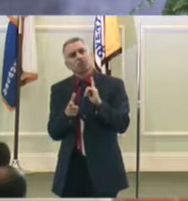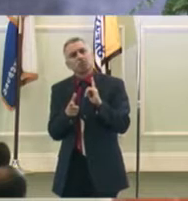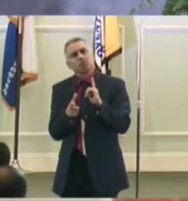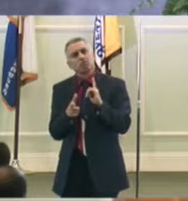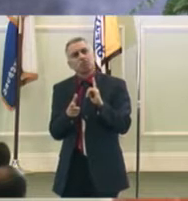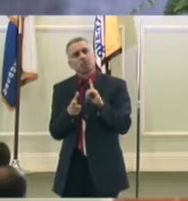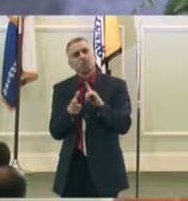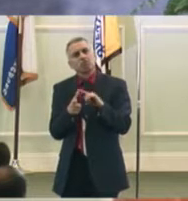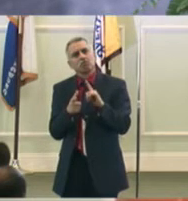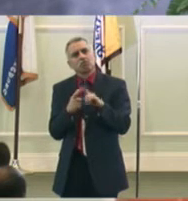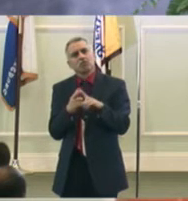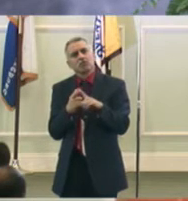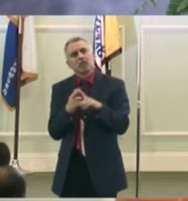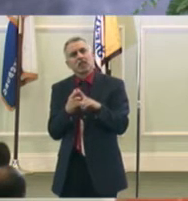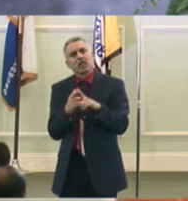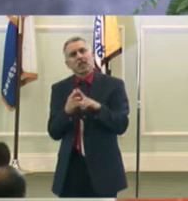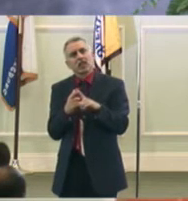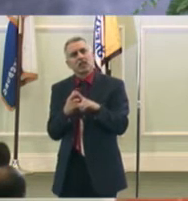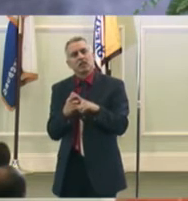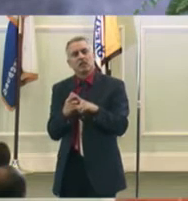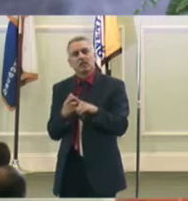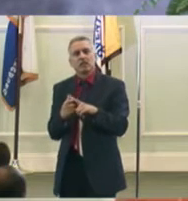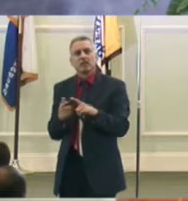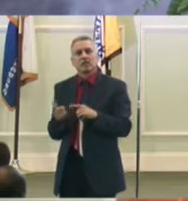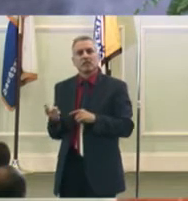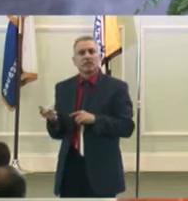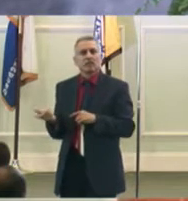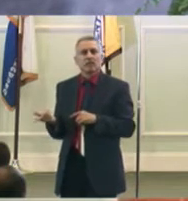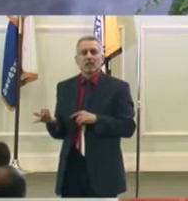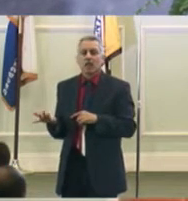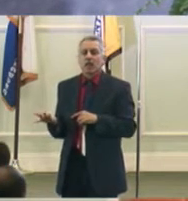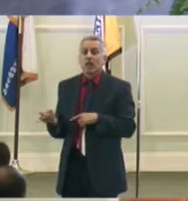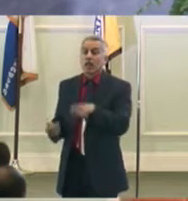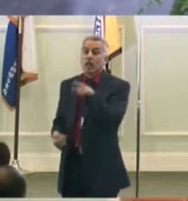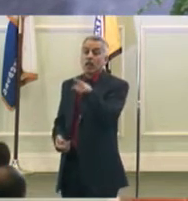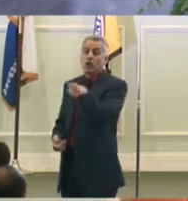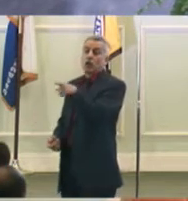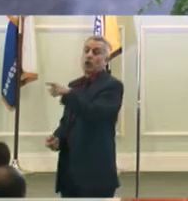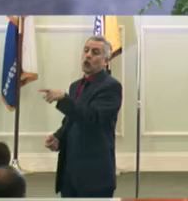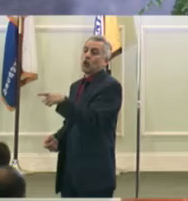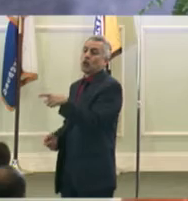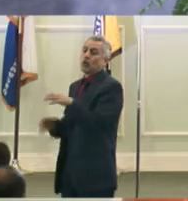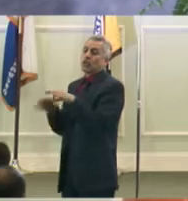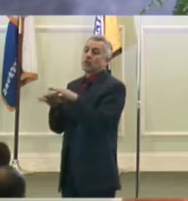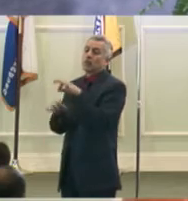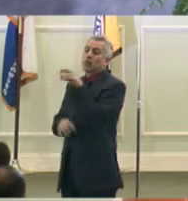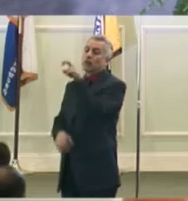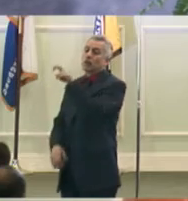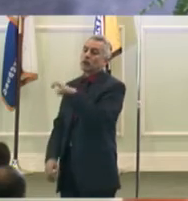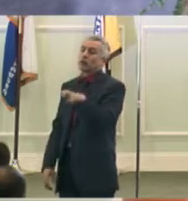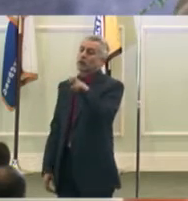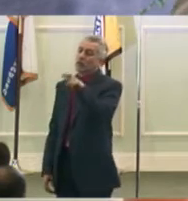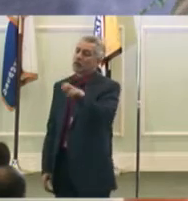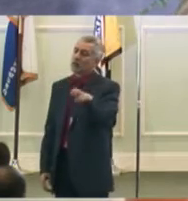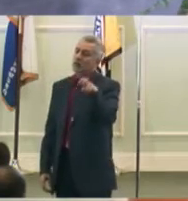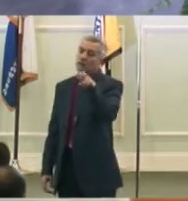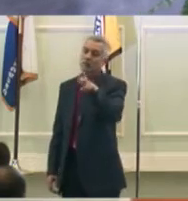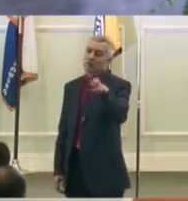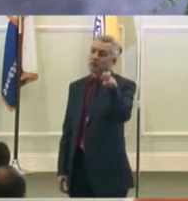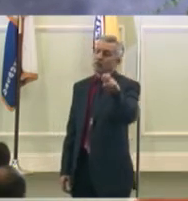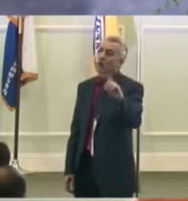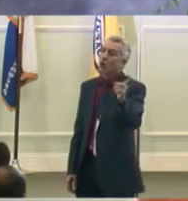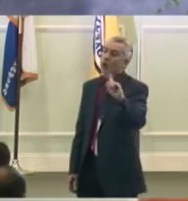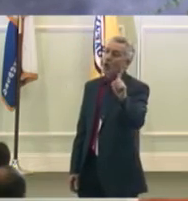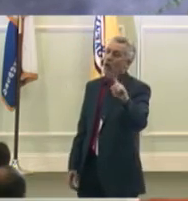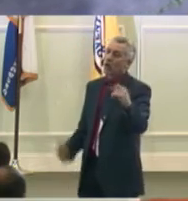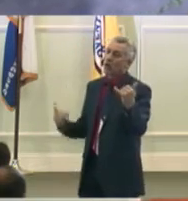I would say to you, brothers and sisters, I don't know exactly where you are today, and I don't need to know. It's okay. God knows. I don't know what potentially troubles